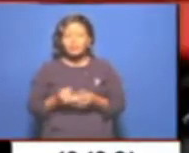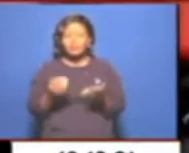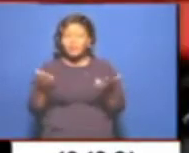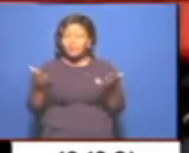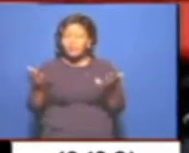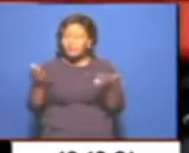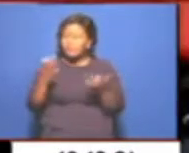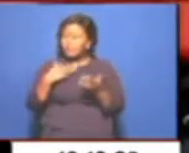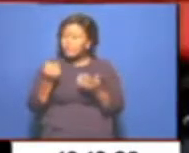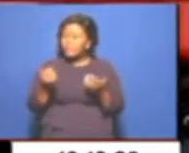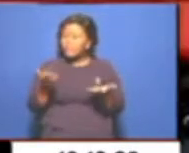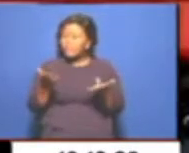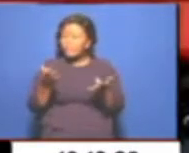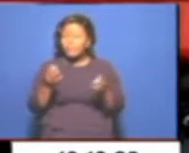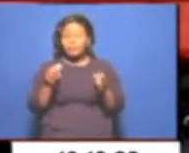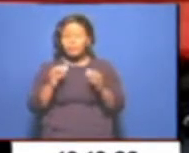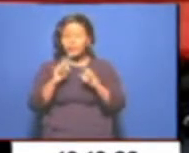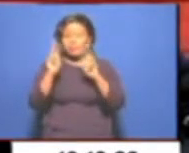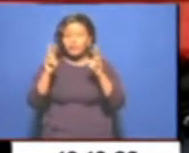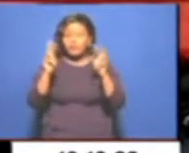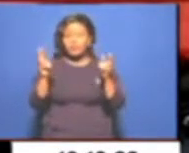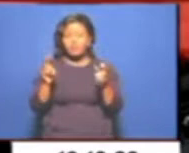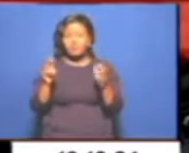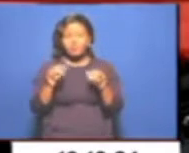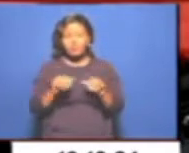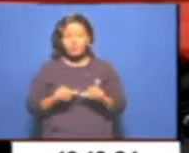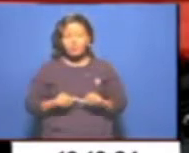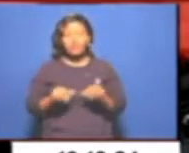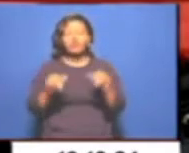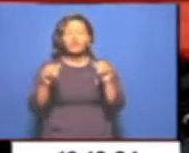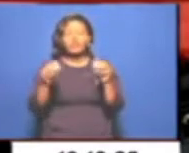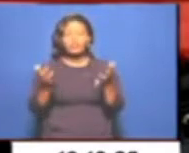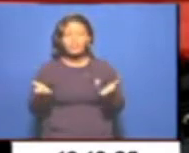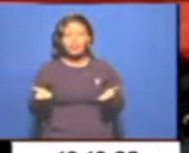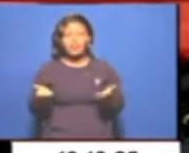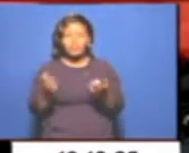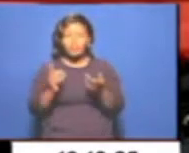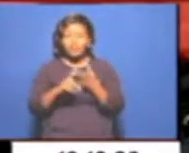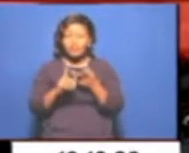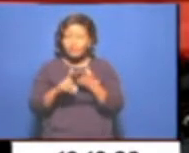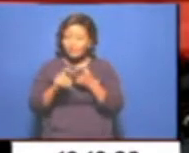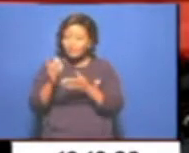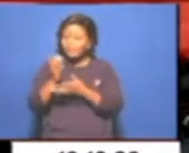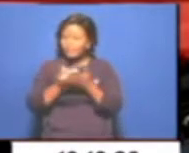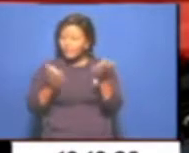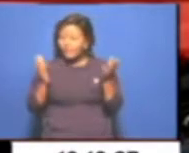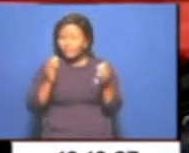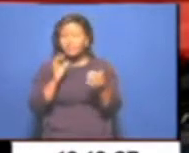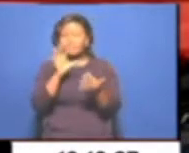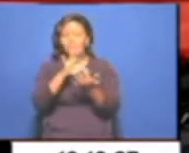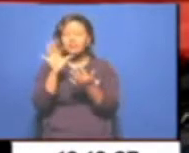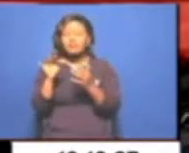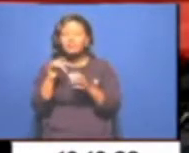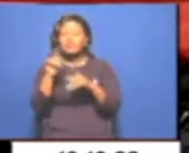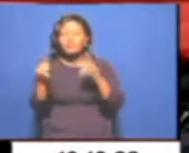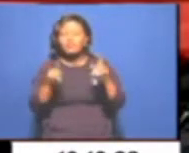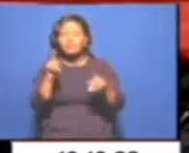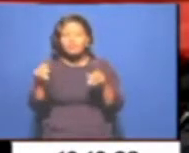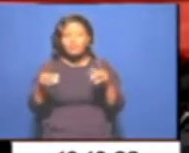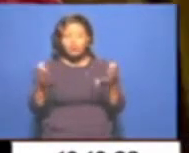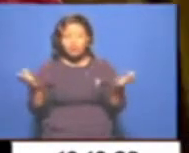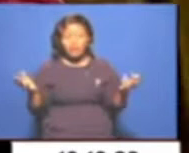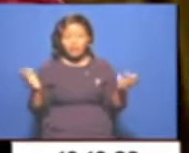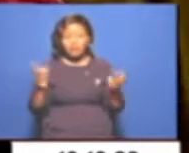like a chorus saying that he's been asking the wrong question, whether we should be having multiple questions or singular questions in a